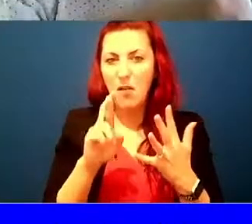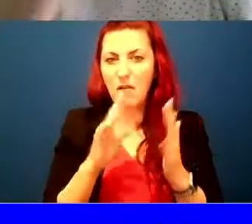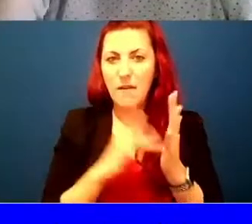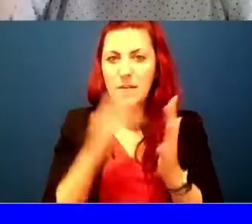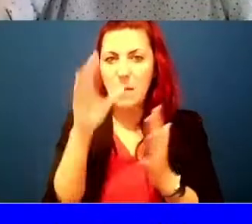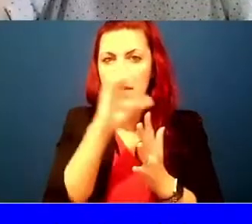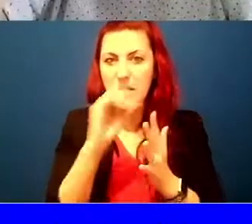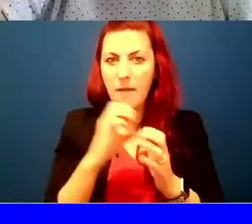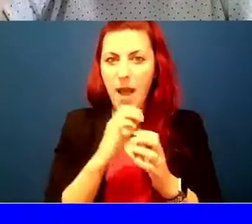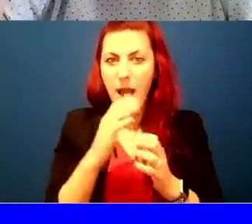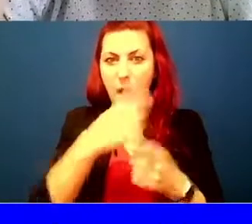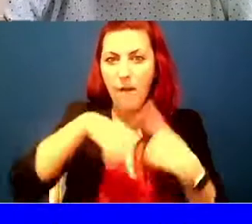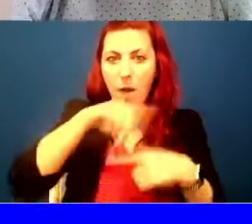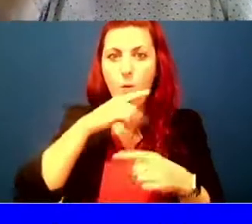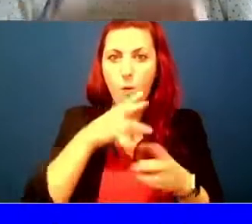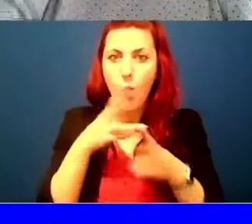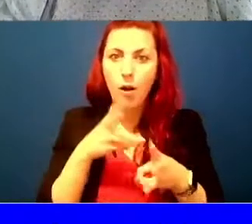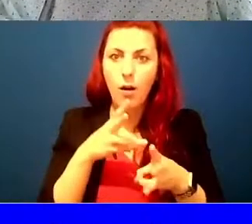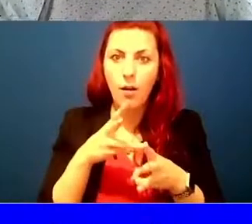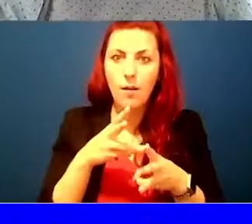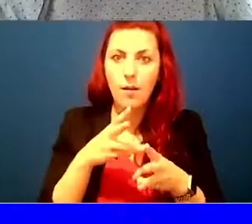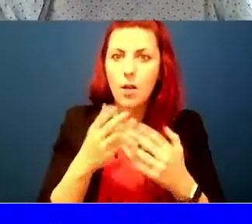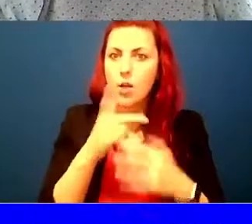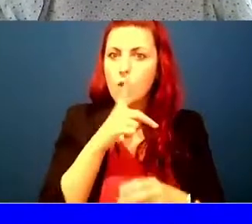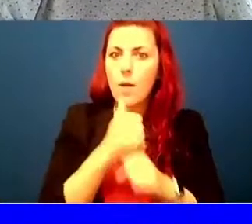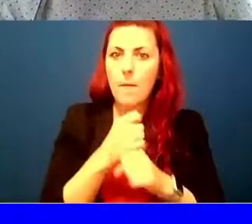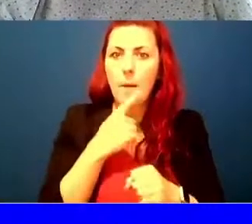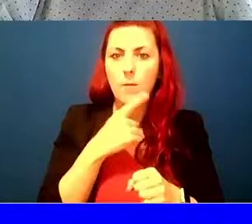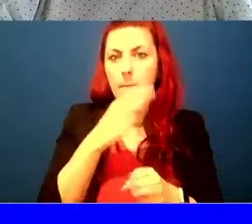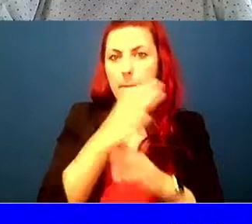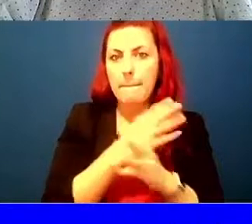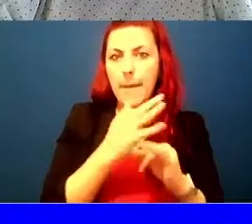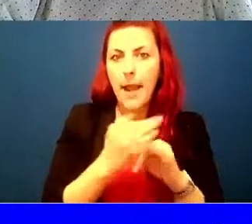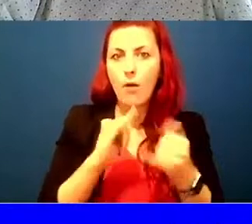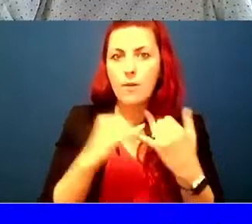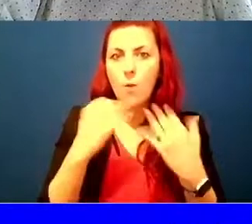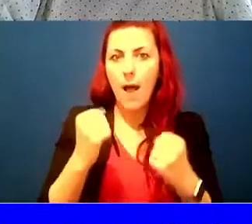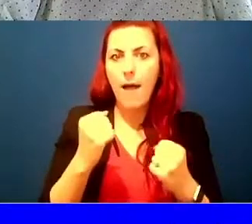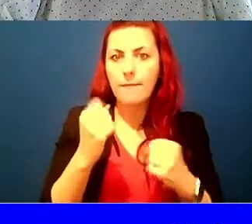year, which is around parents with disabilities